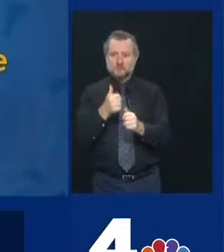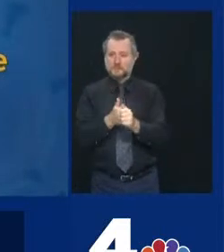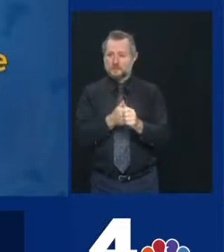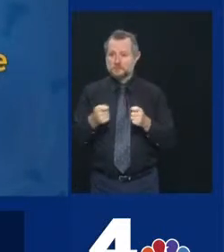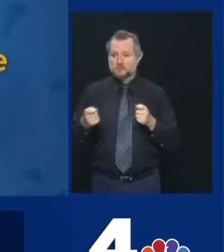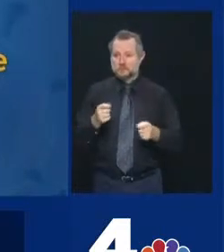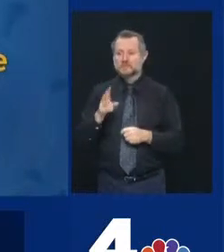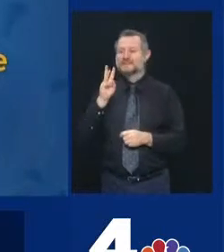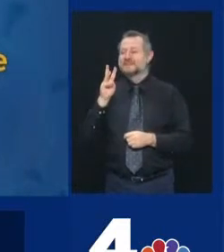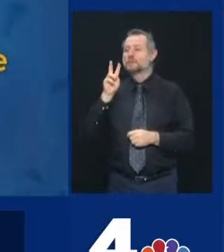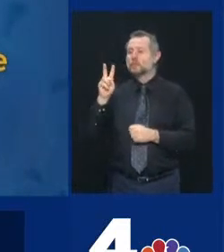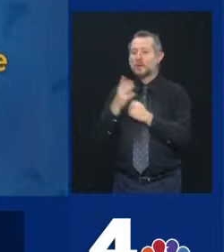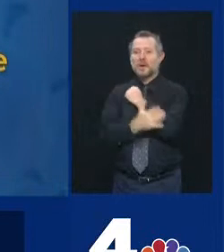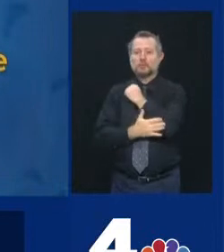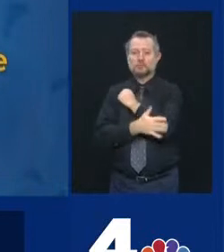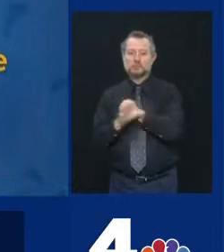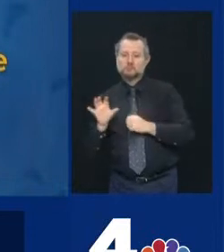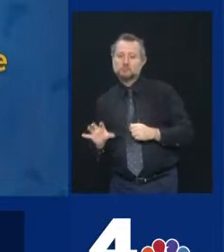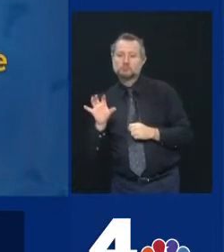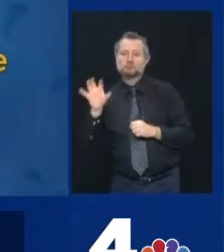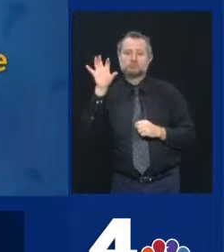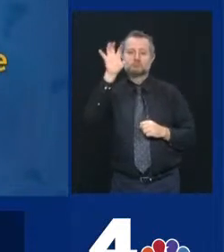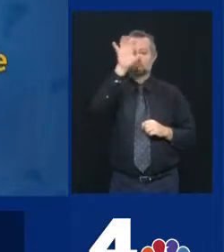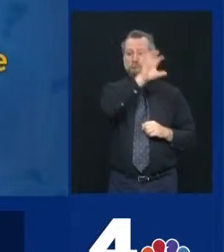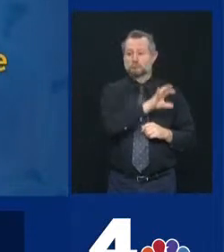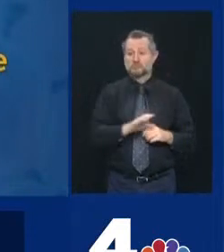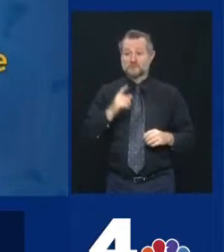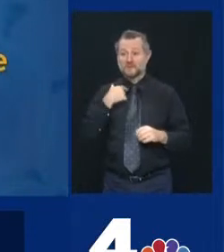We're not going to come up with 62 county plans. We have